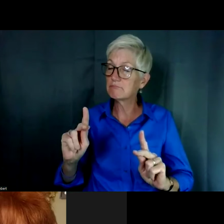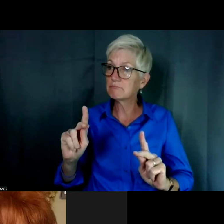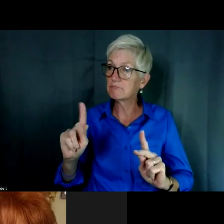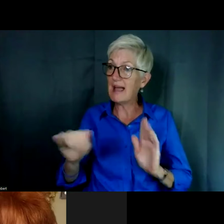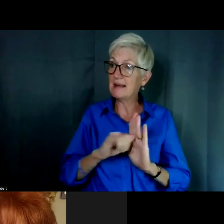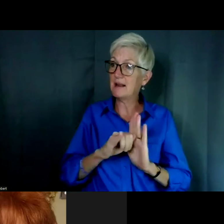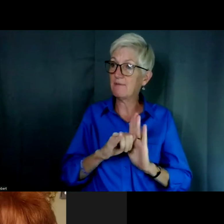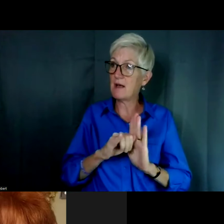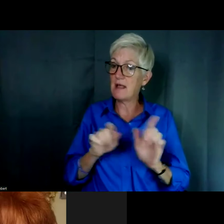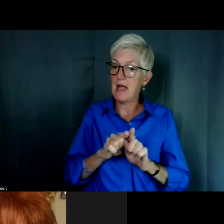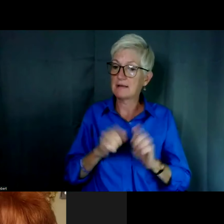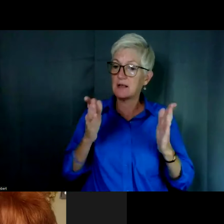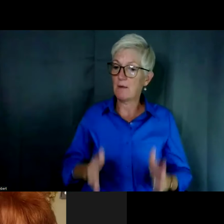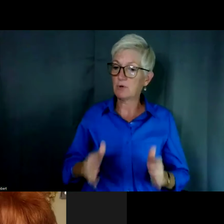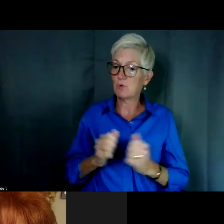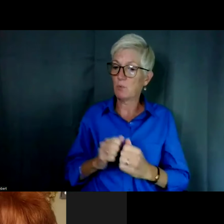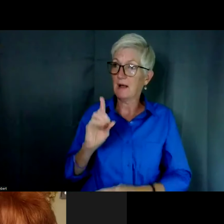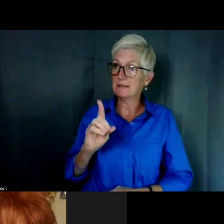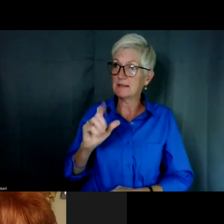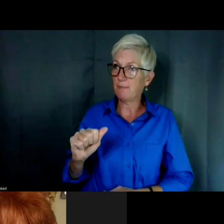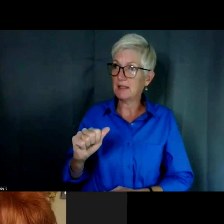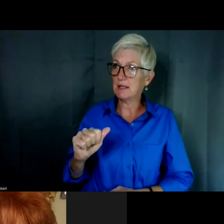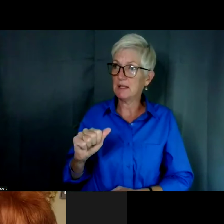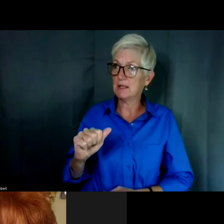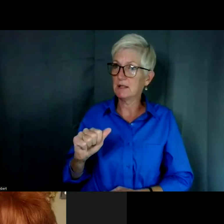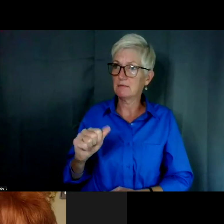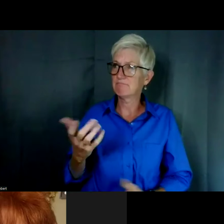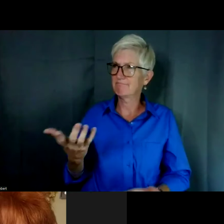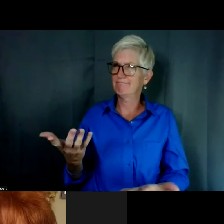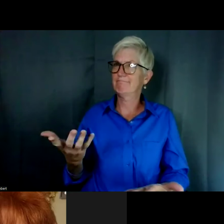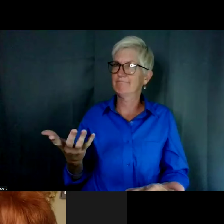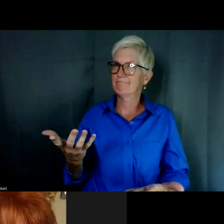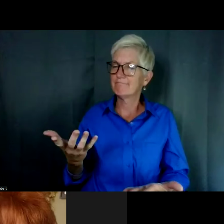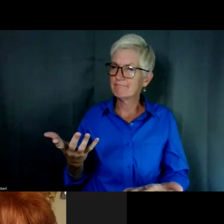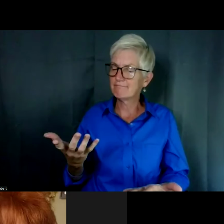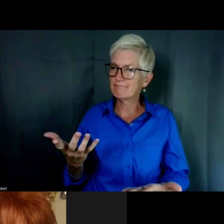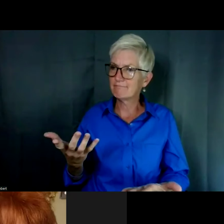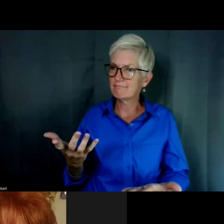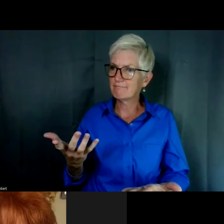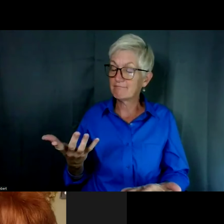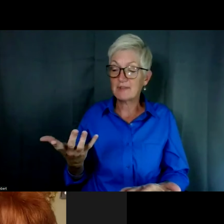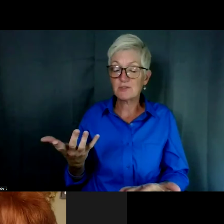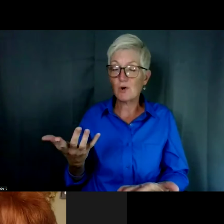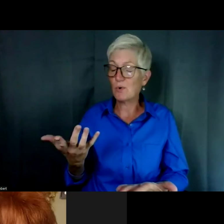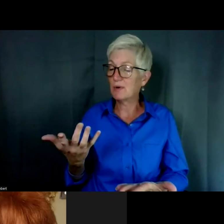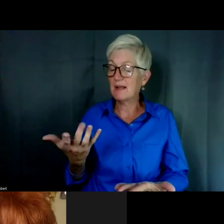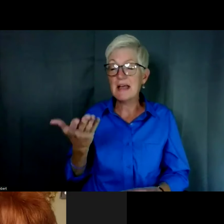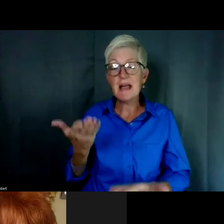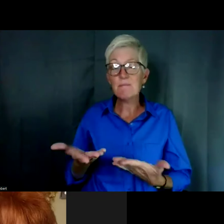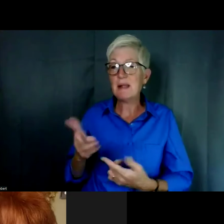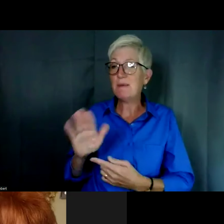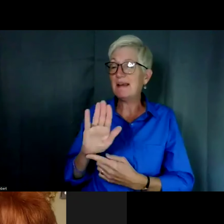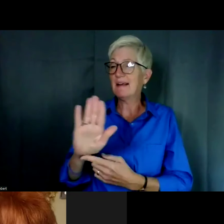identifies themselves as having a disability. It's a matter of the corporate culture possibly